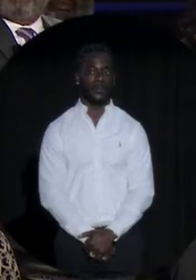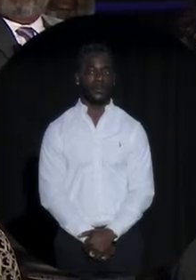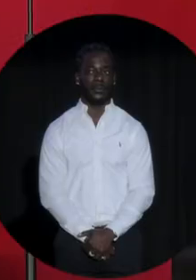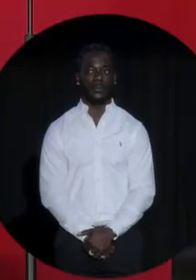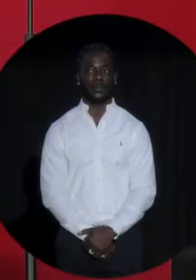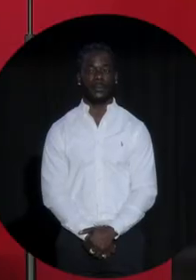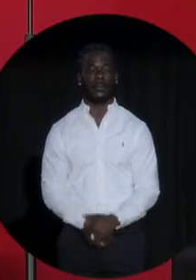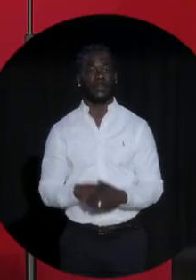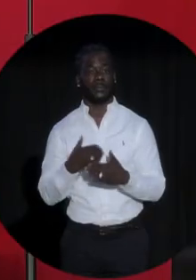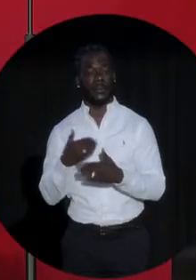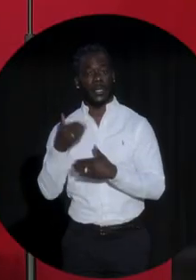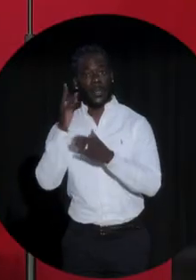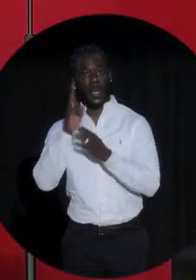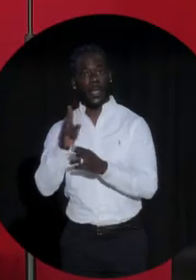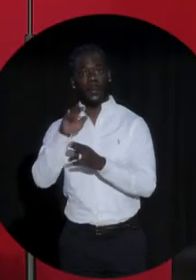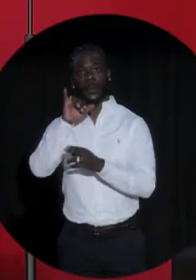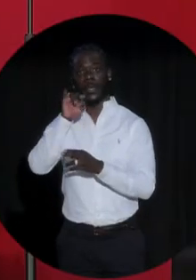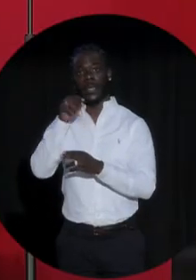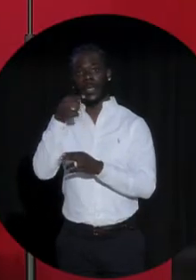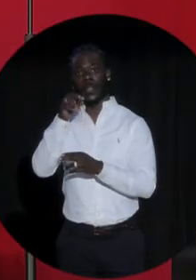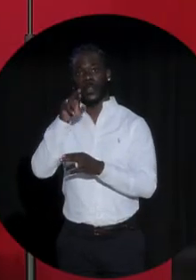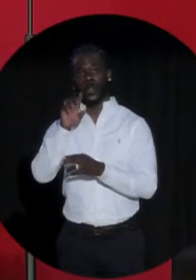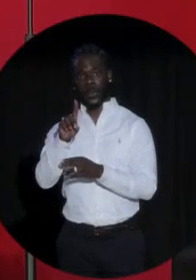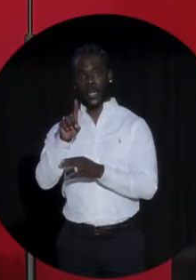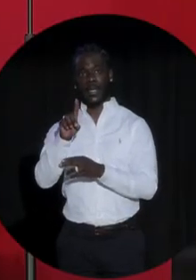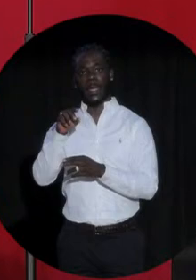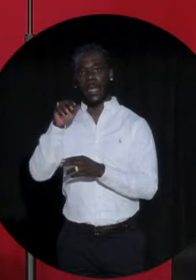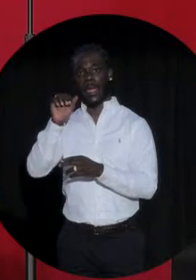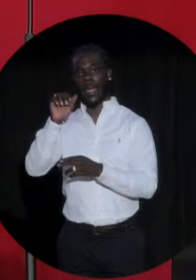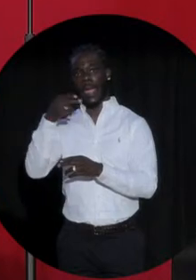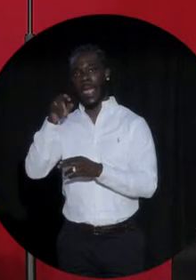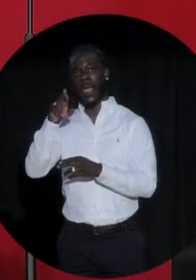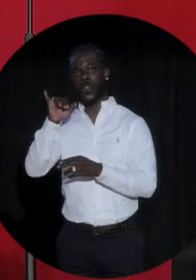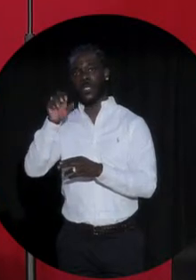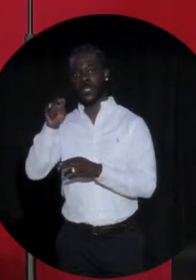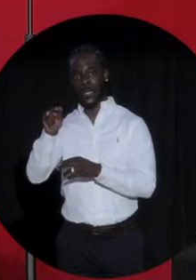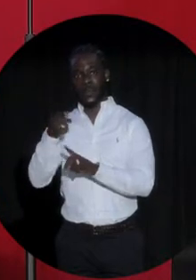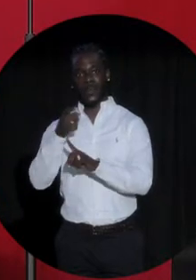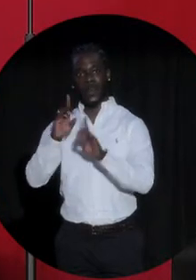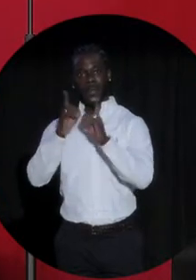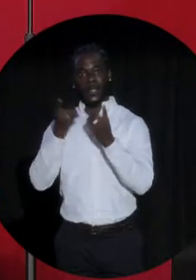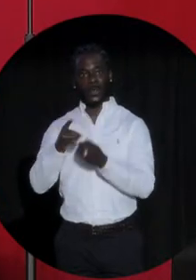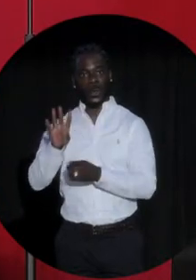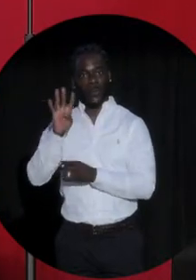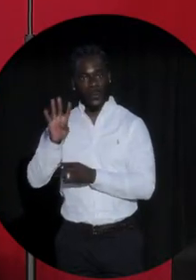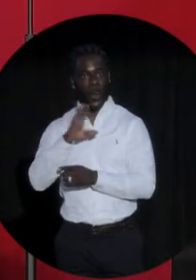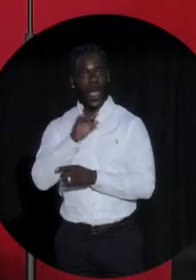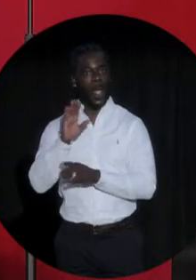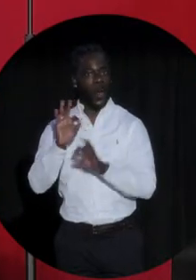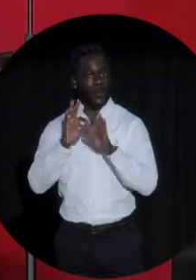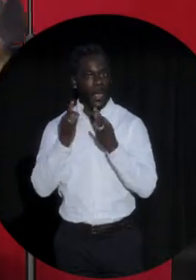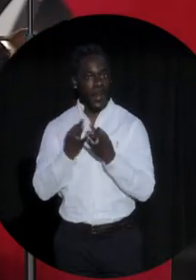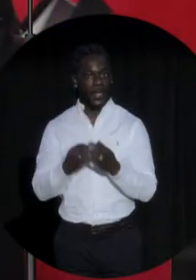the Honorable Ingrid S. Harrison, District 4, and her family.